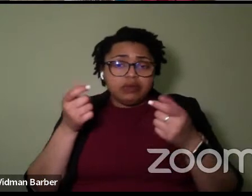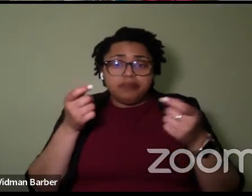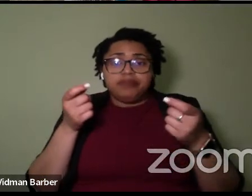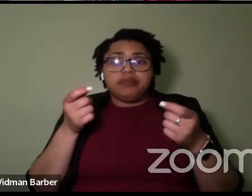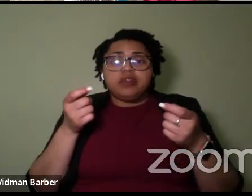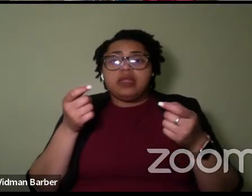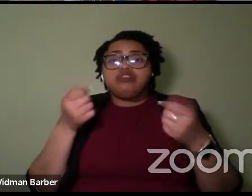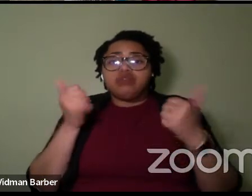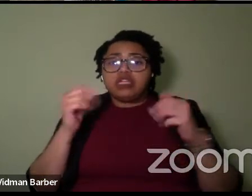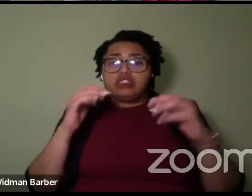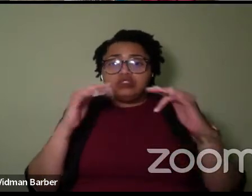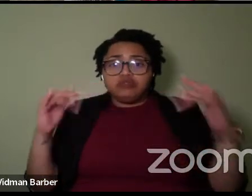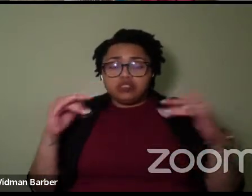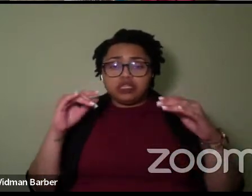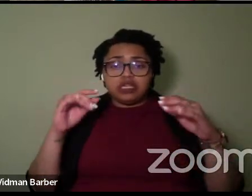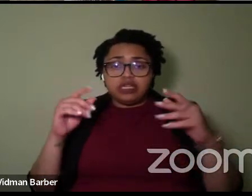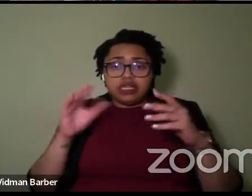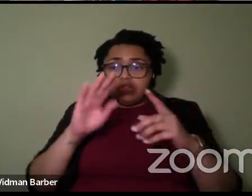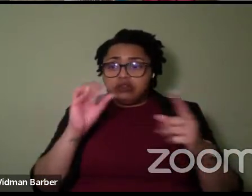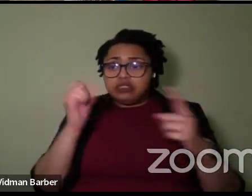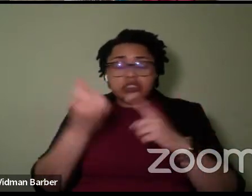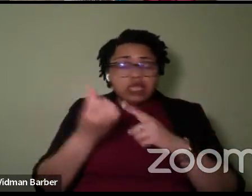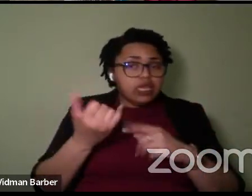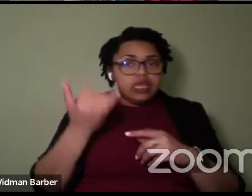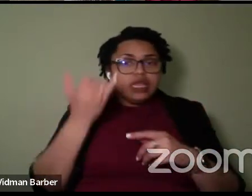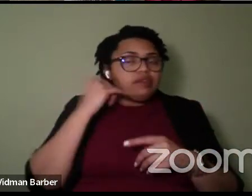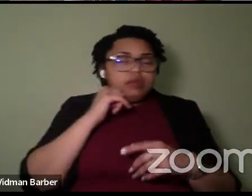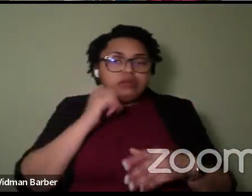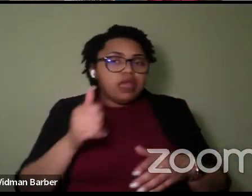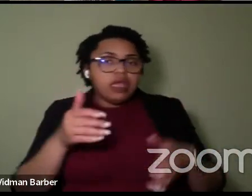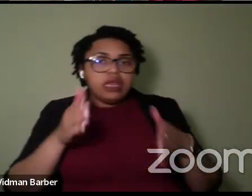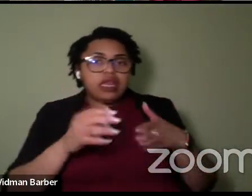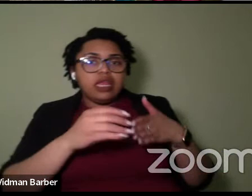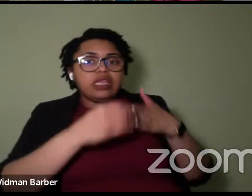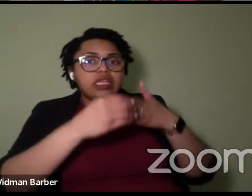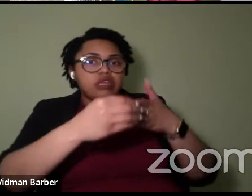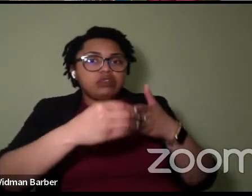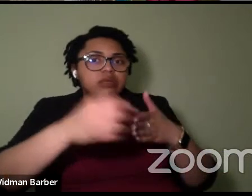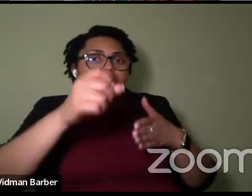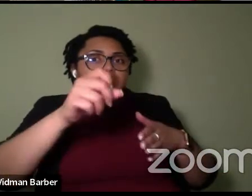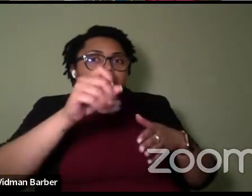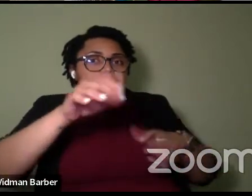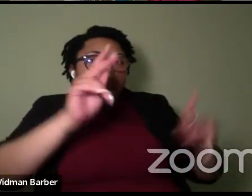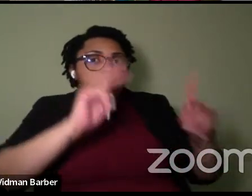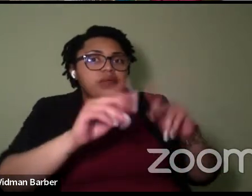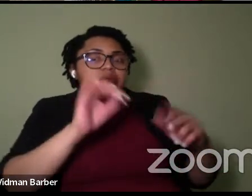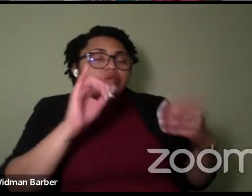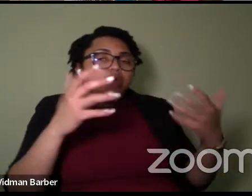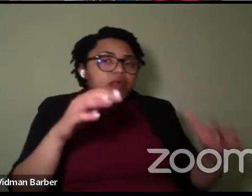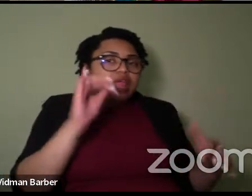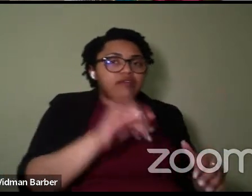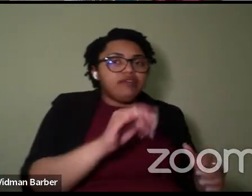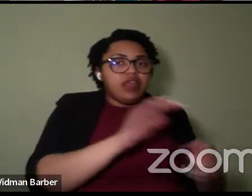they're not going to put in place leadership of these people who have that expertise. And I understand that,